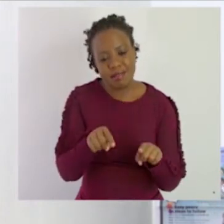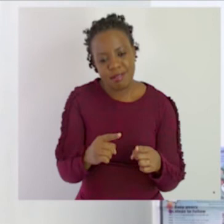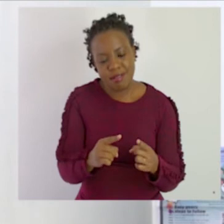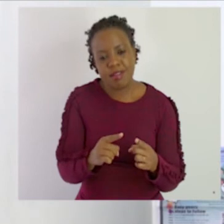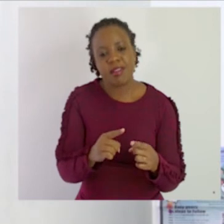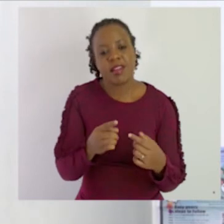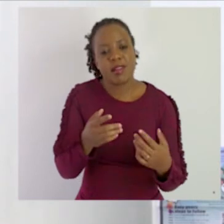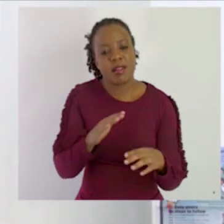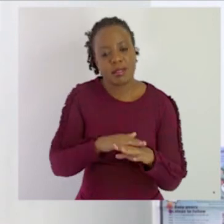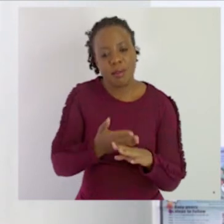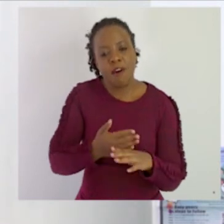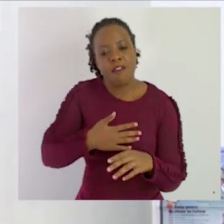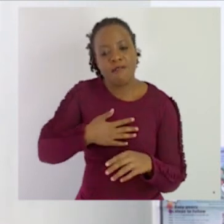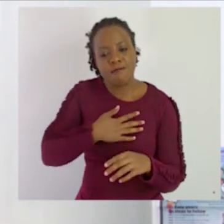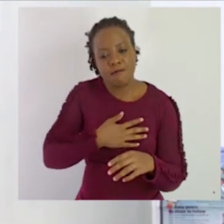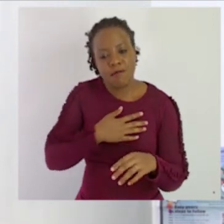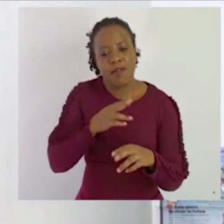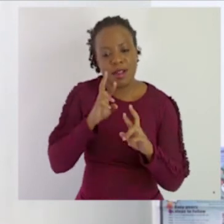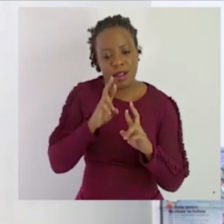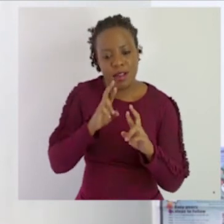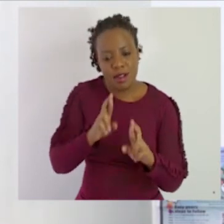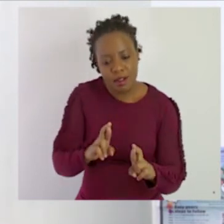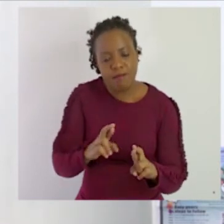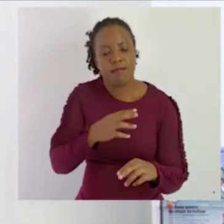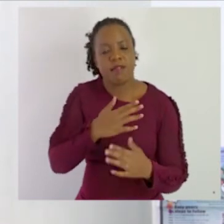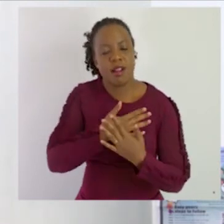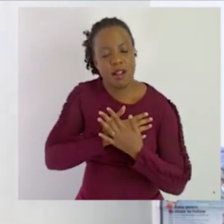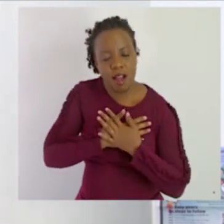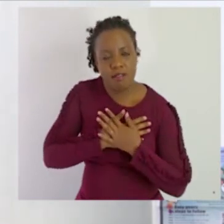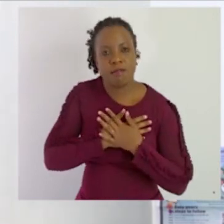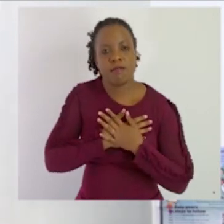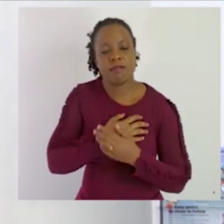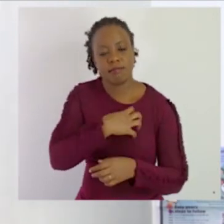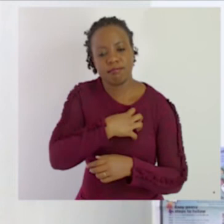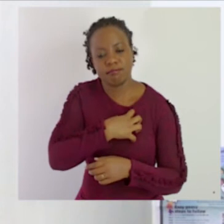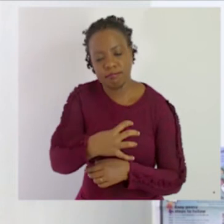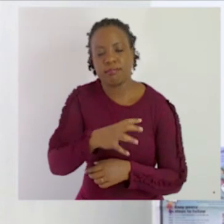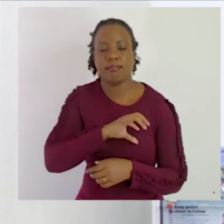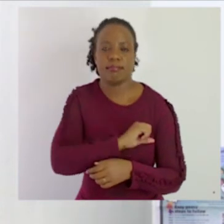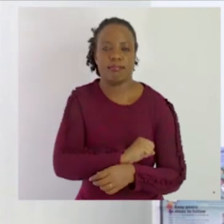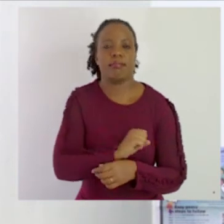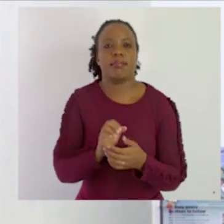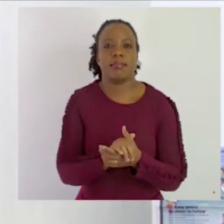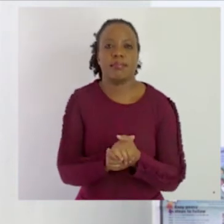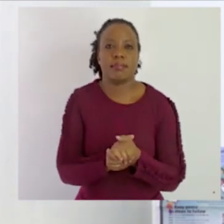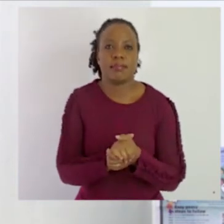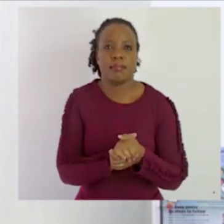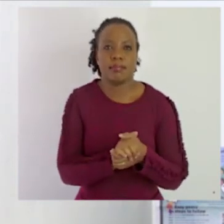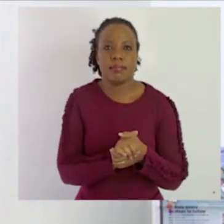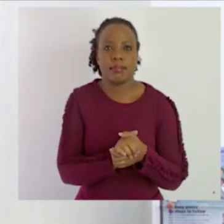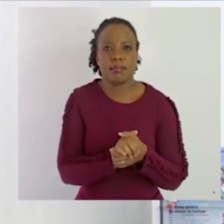written here are love, respect, jealousy, and patience. So these